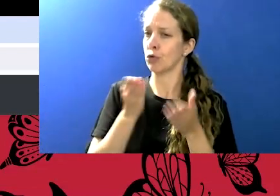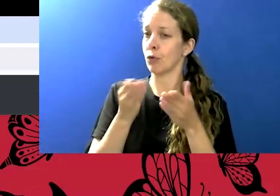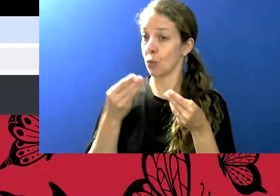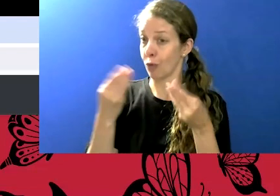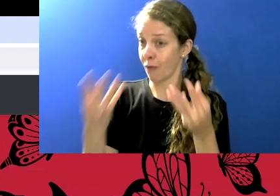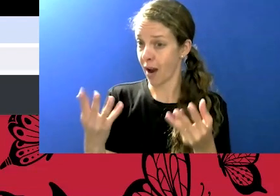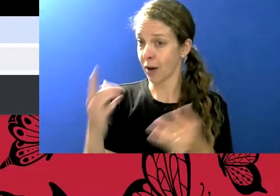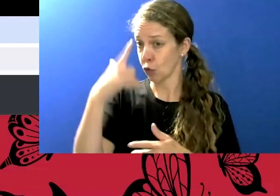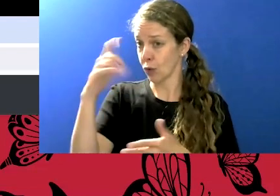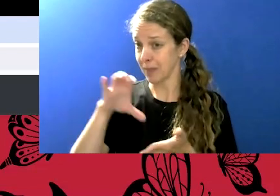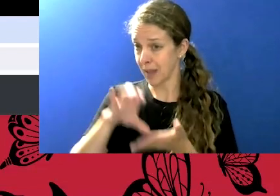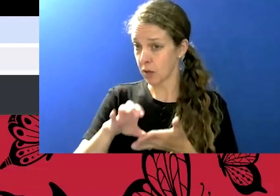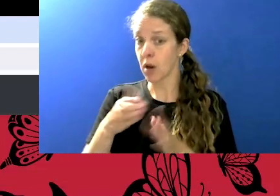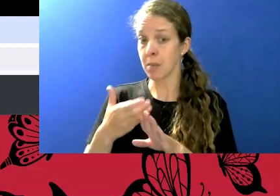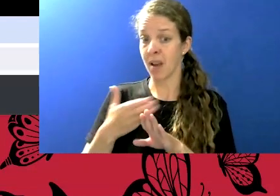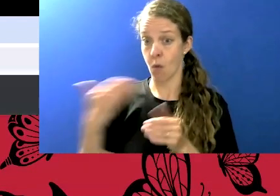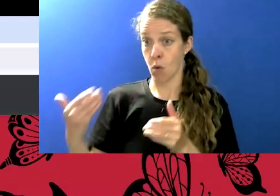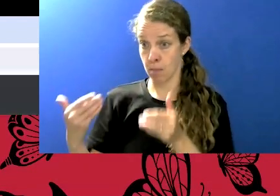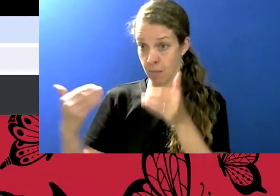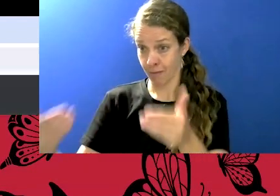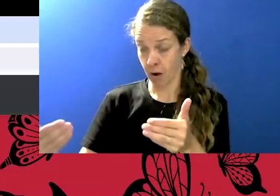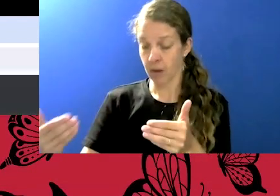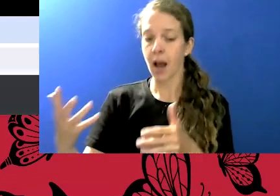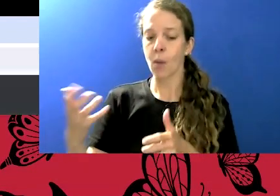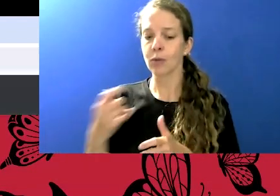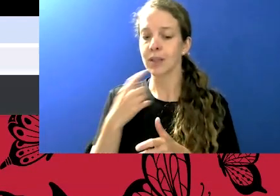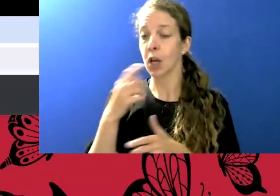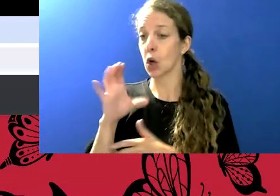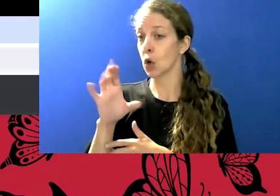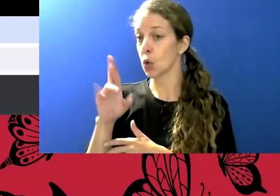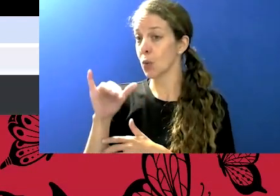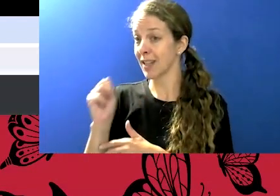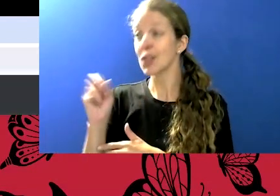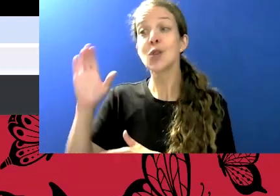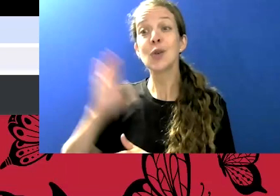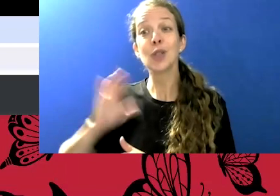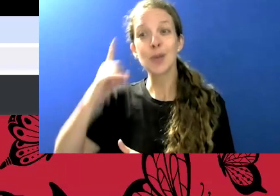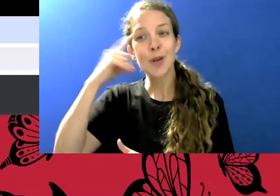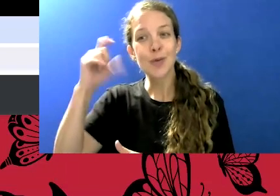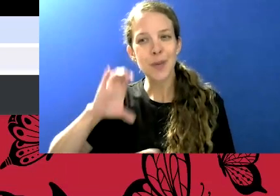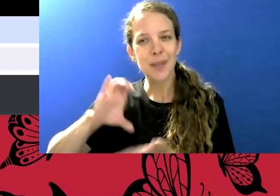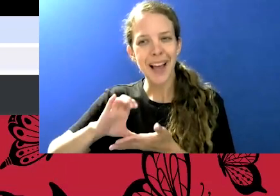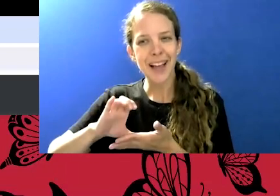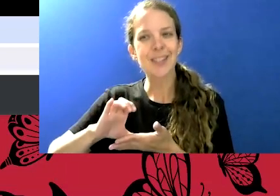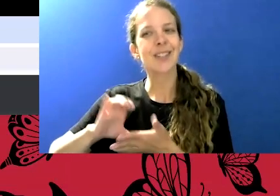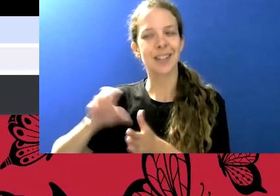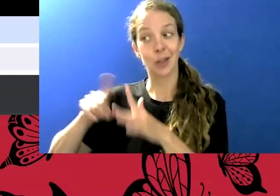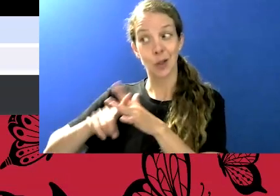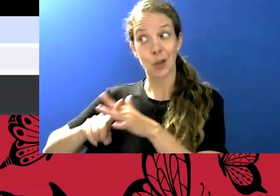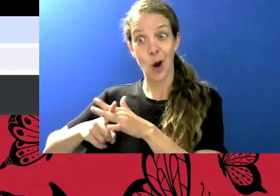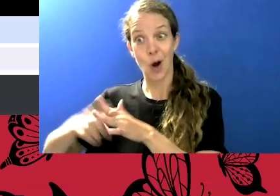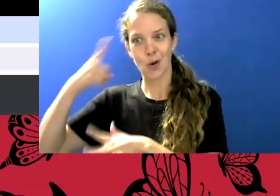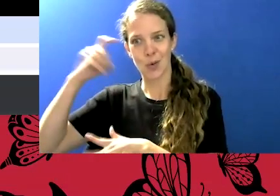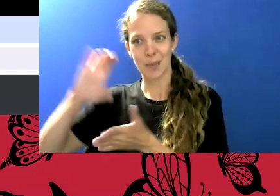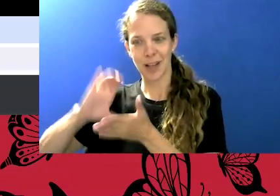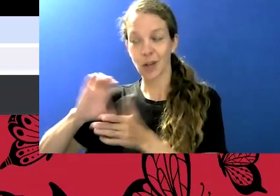Dream Center. But before I move on with that, I want to say that Chris, he used to be at the Dream Center. Yes. He interned at the Dream Center, and